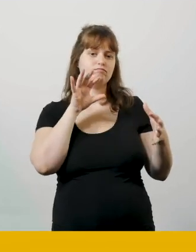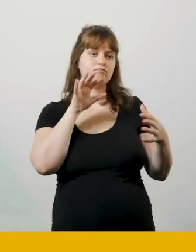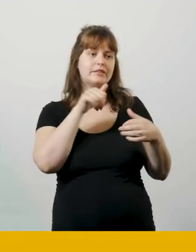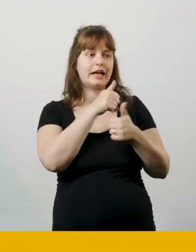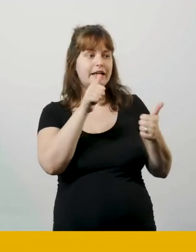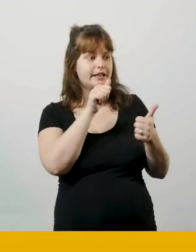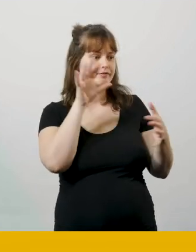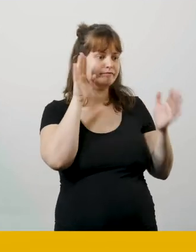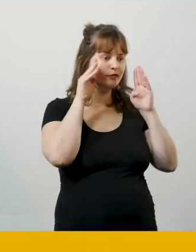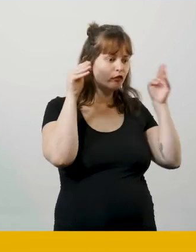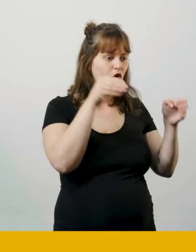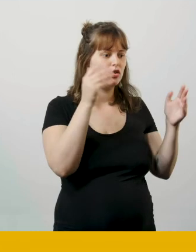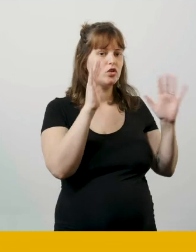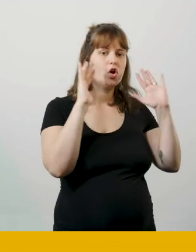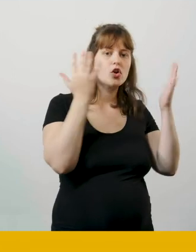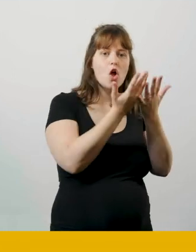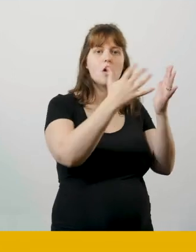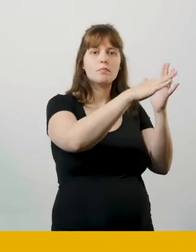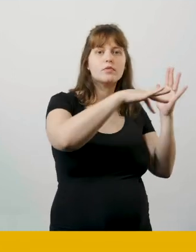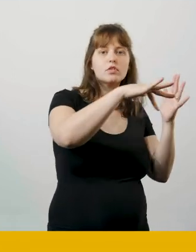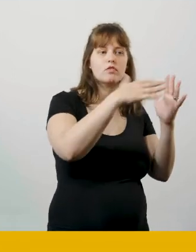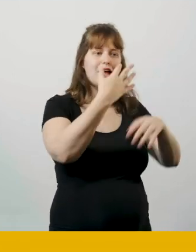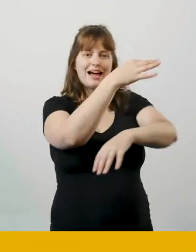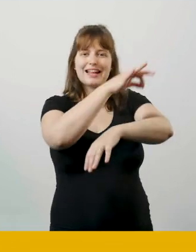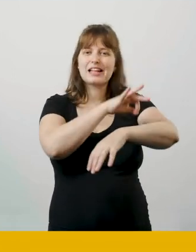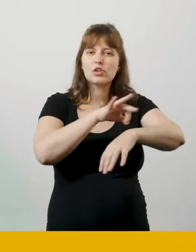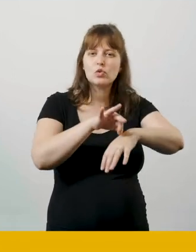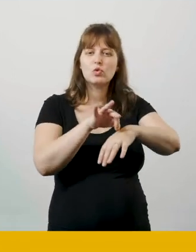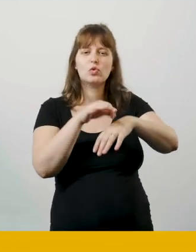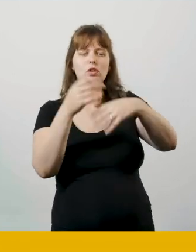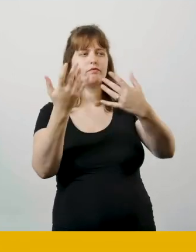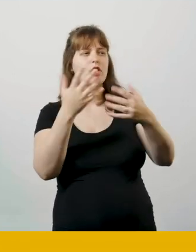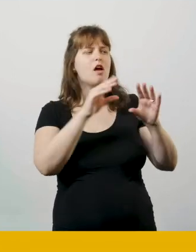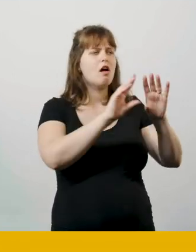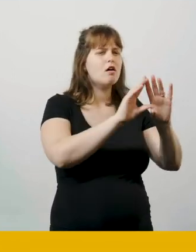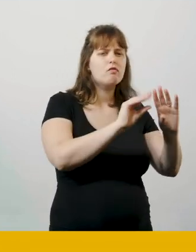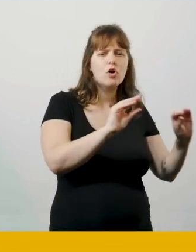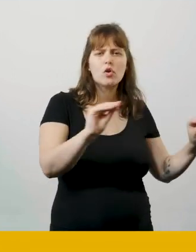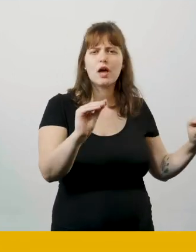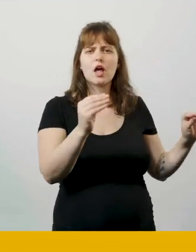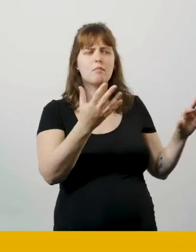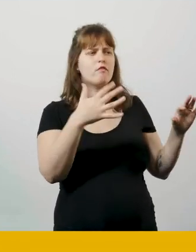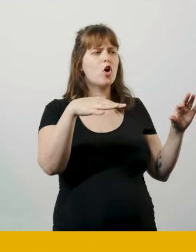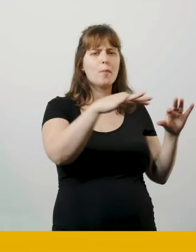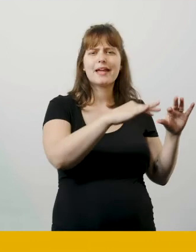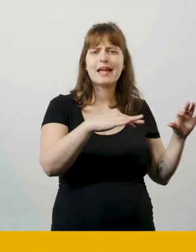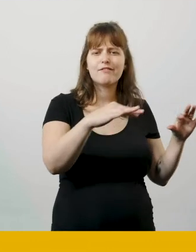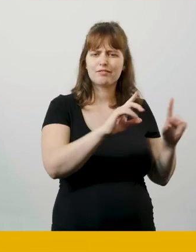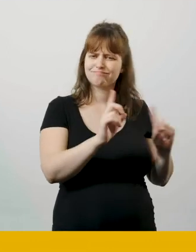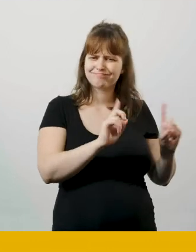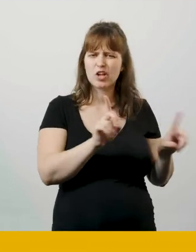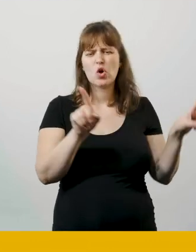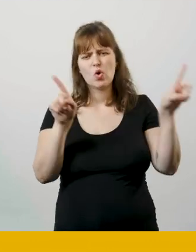only spaces and architecture and objects and environments, but it's also